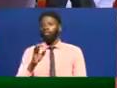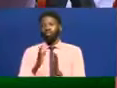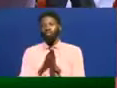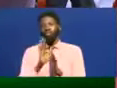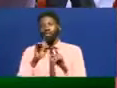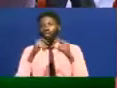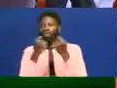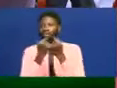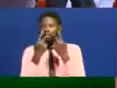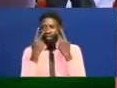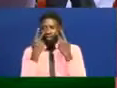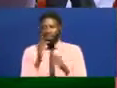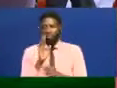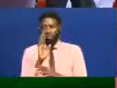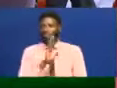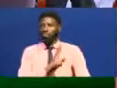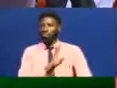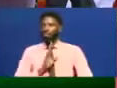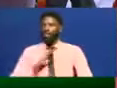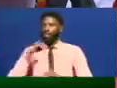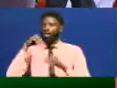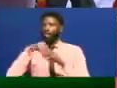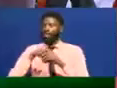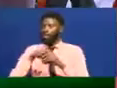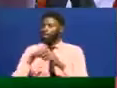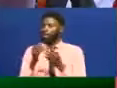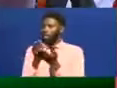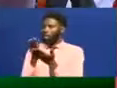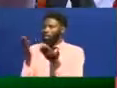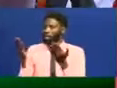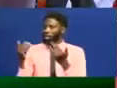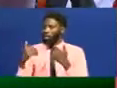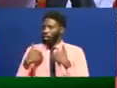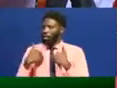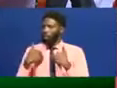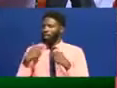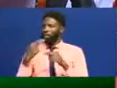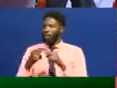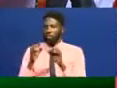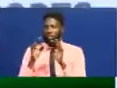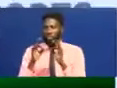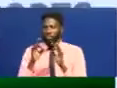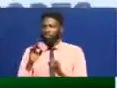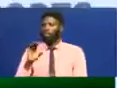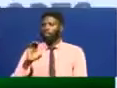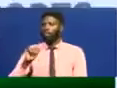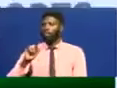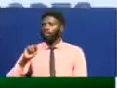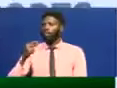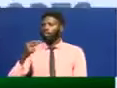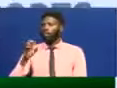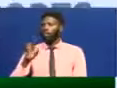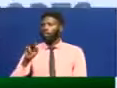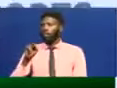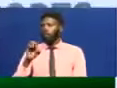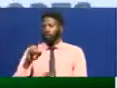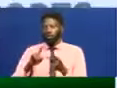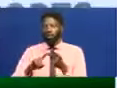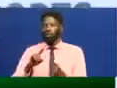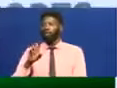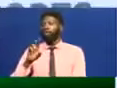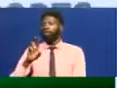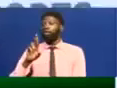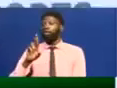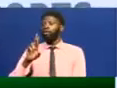in the house, a board that is populated by great names, Catherine Dereba, Tegla Lorupe,